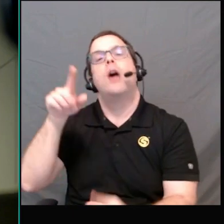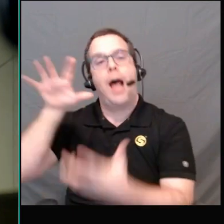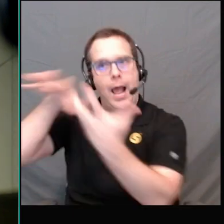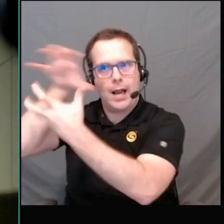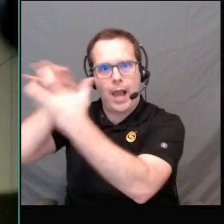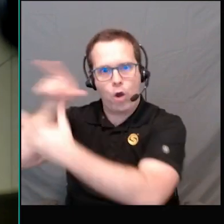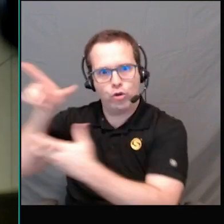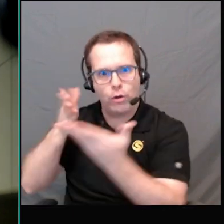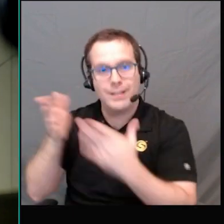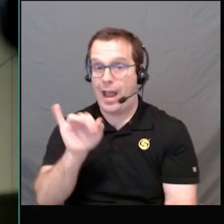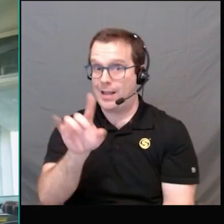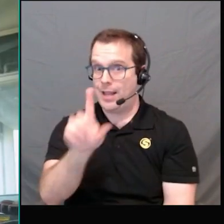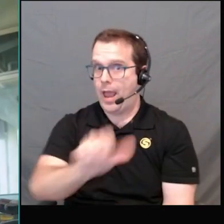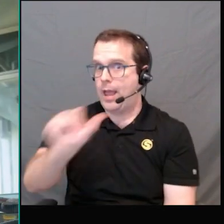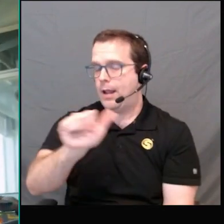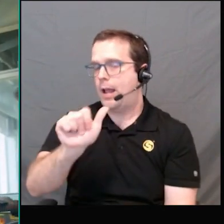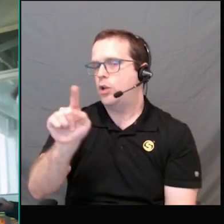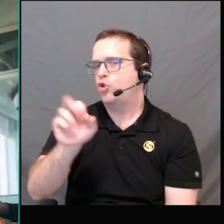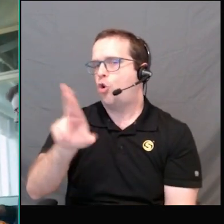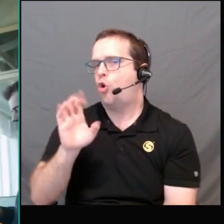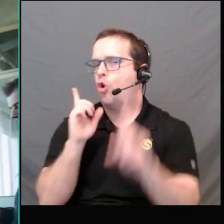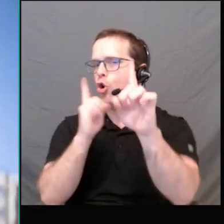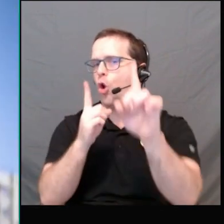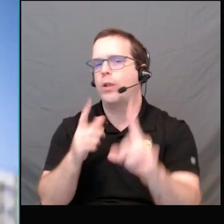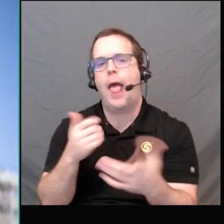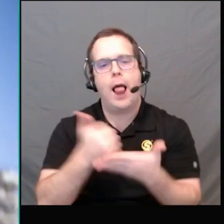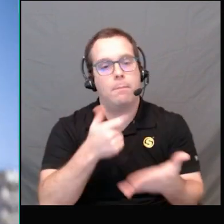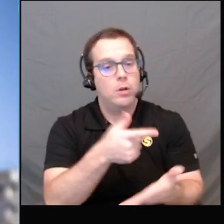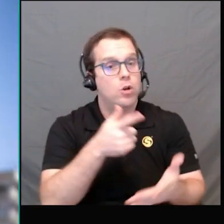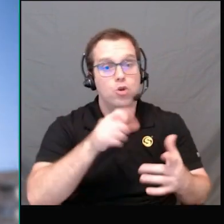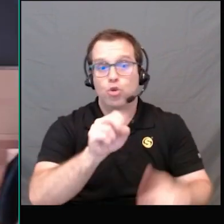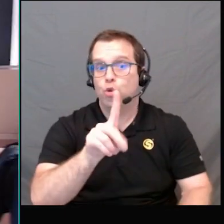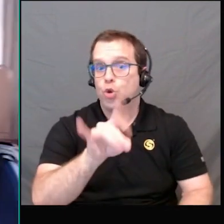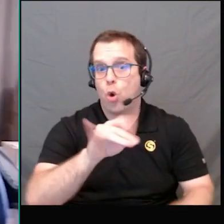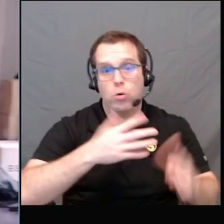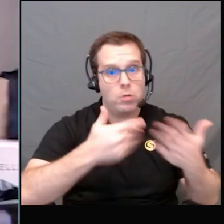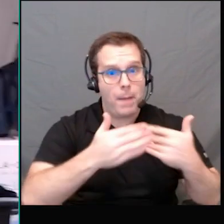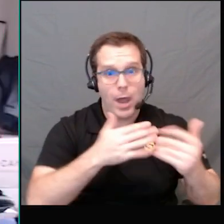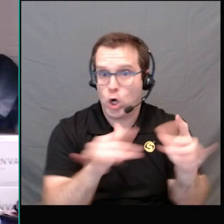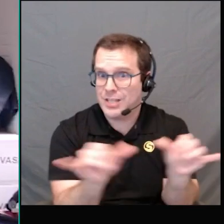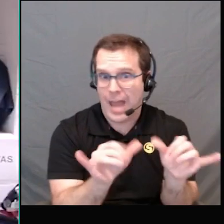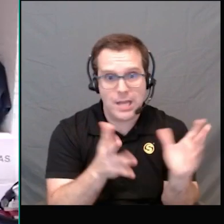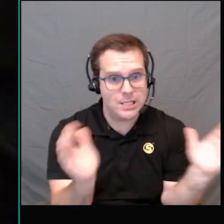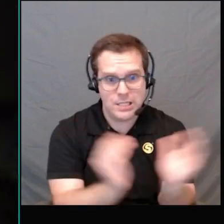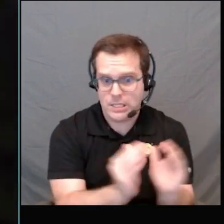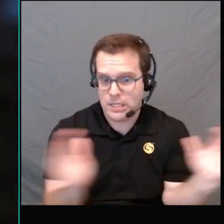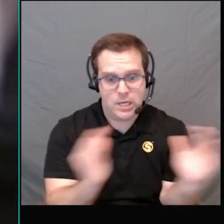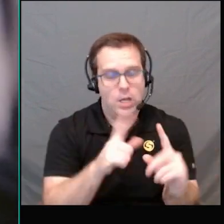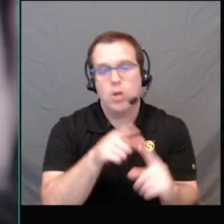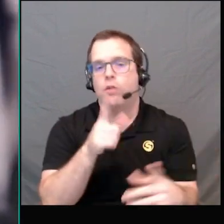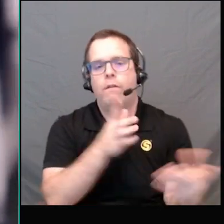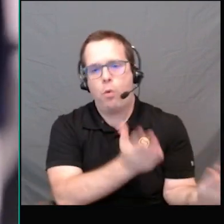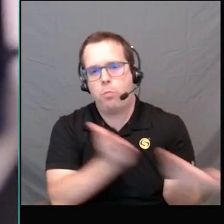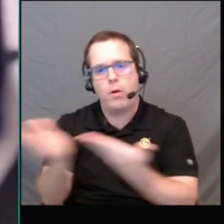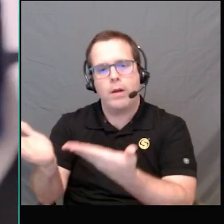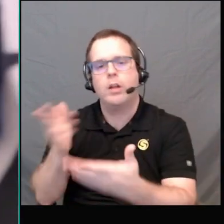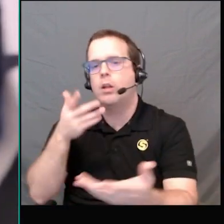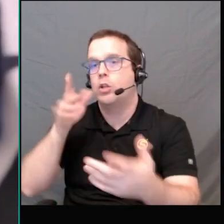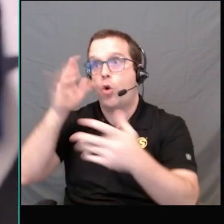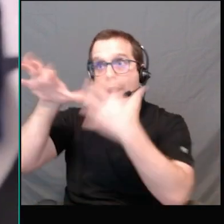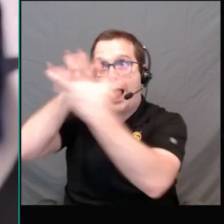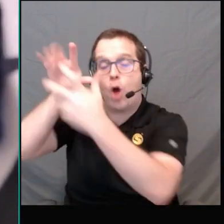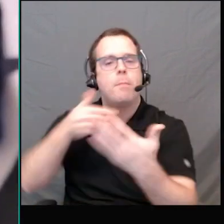is to help developers and studios of all sizes take advantage of the cloud, regardless of the platform you ship on, in a straightforward and